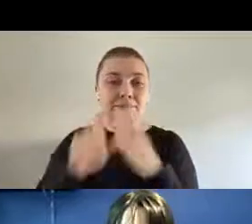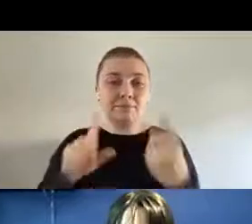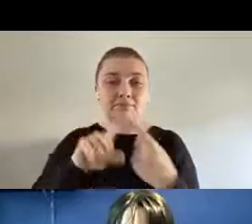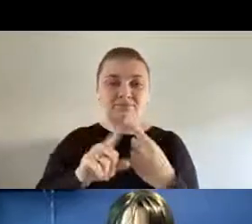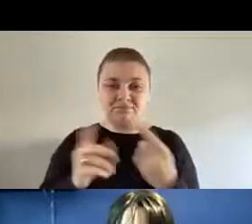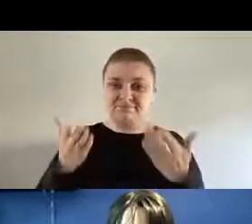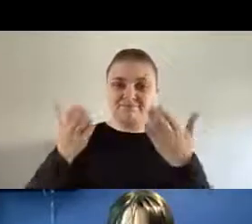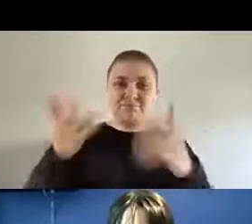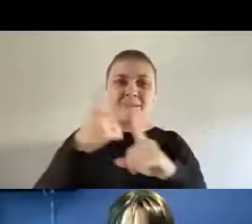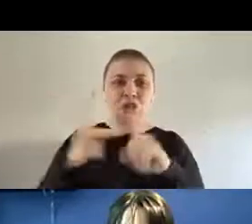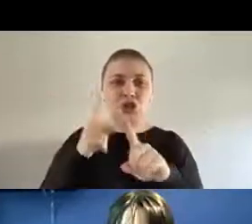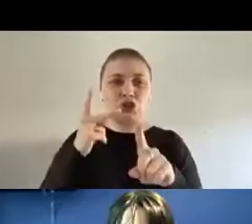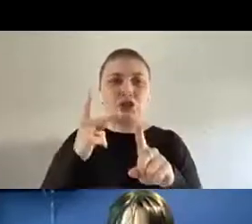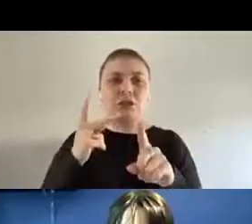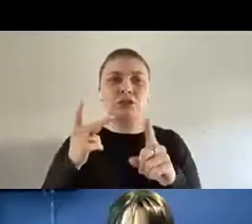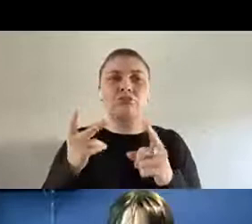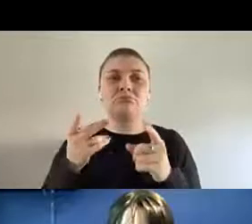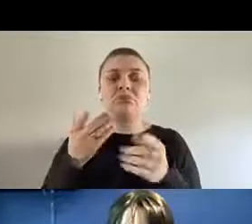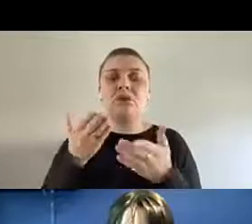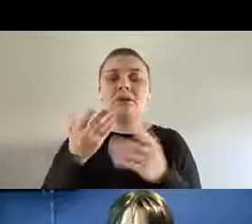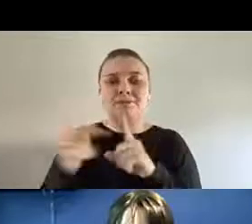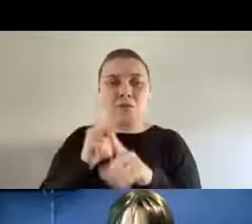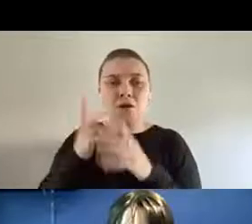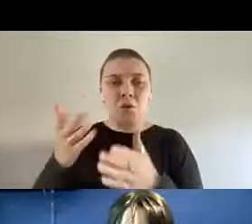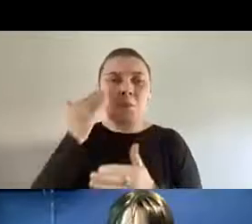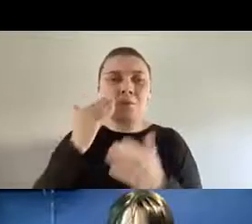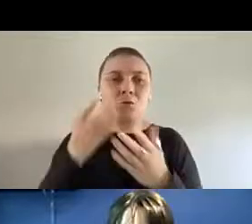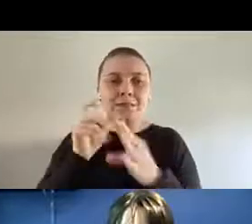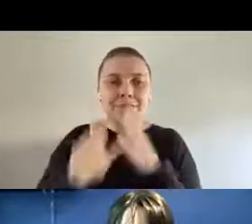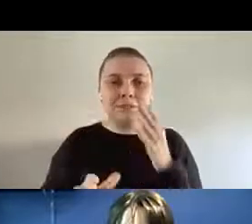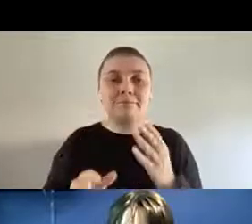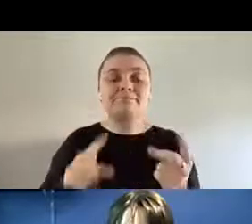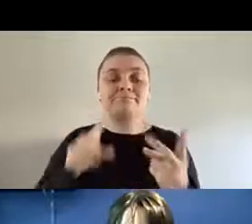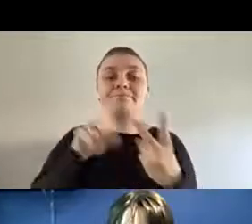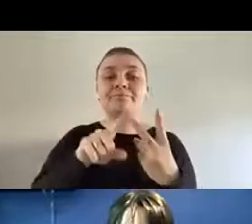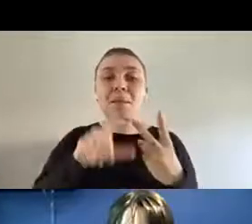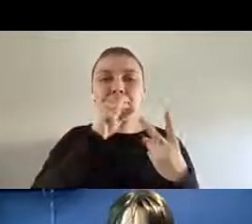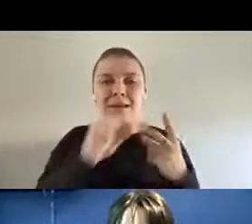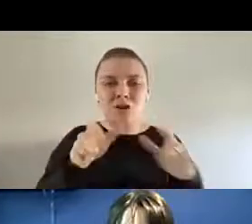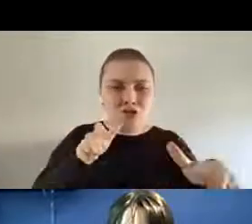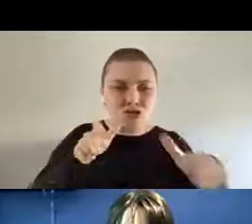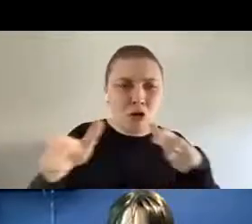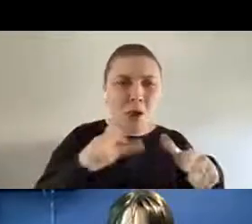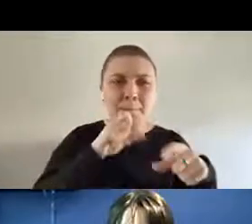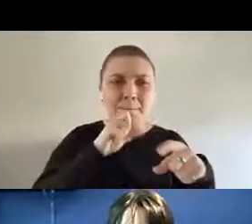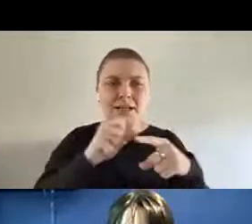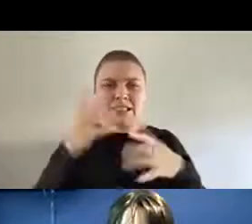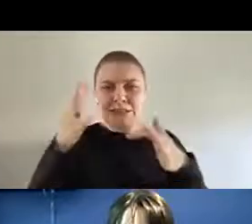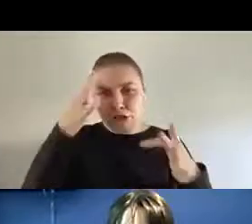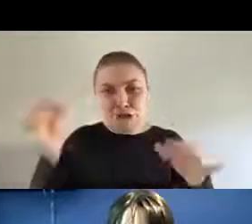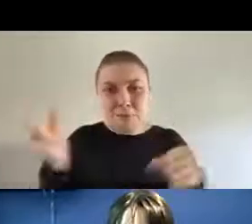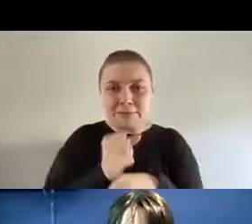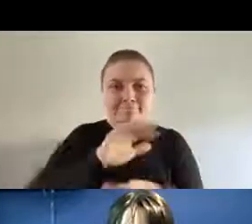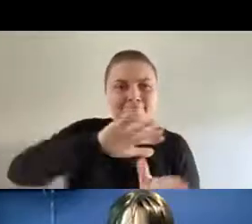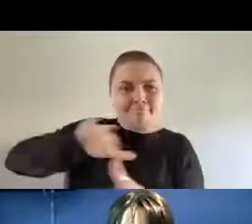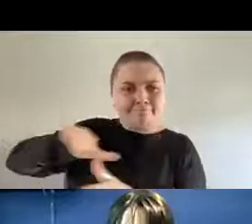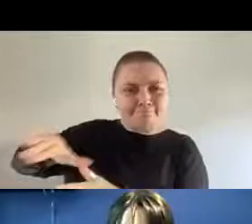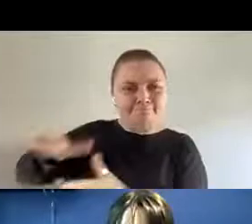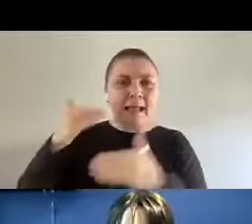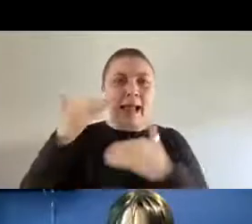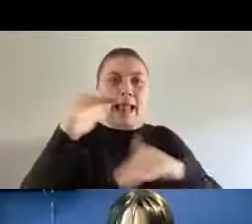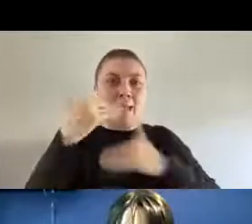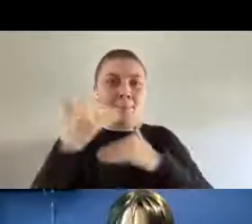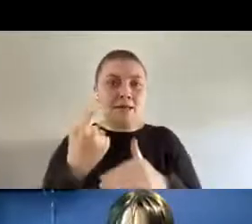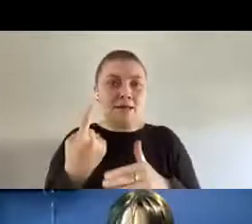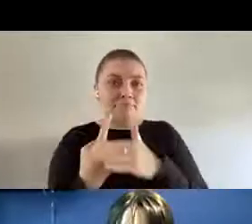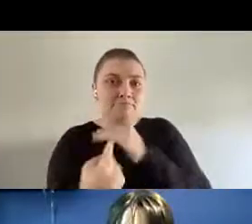against women with disabilities, men's control and ableist control of decision-making and limits to the independence of women with disabilities in